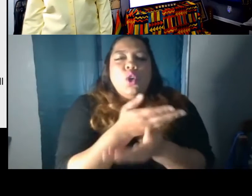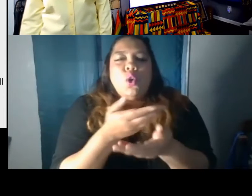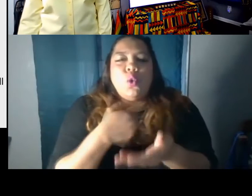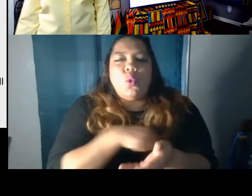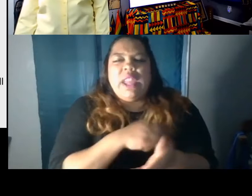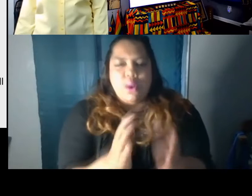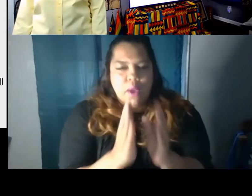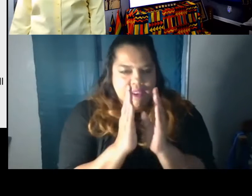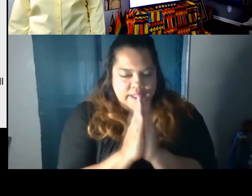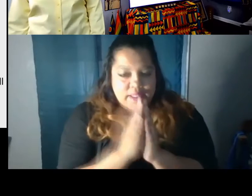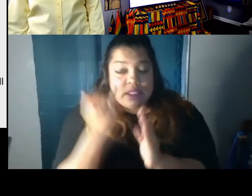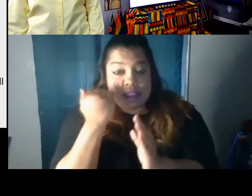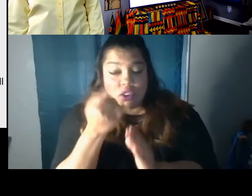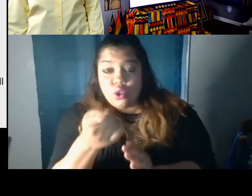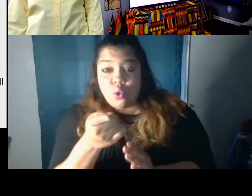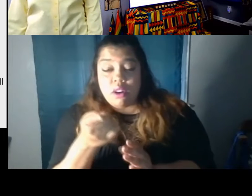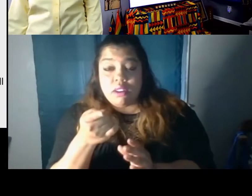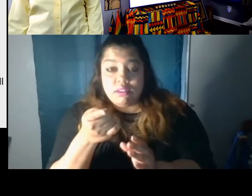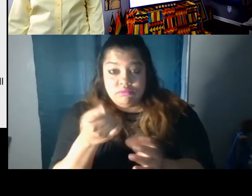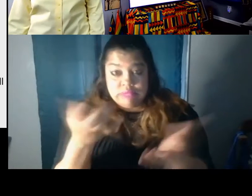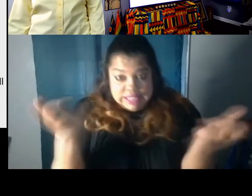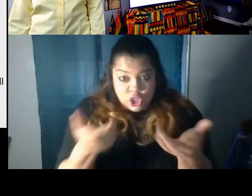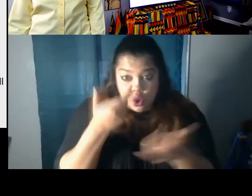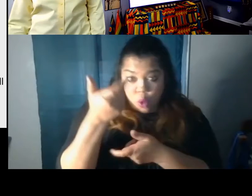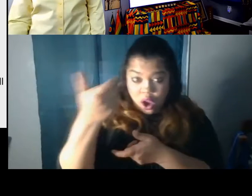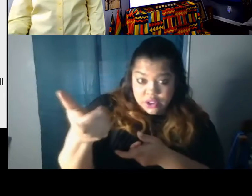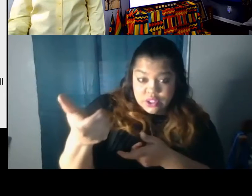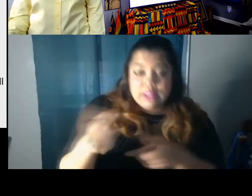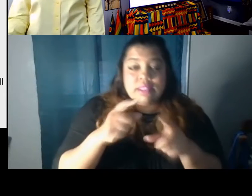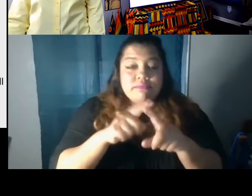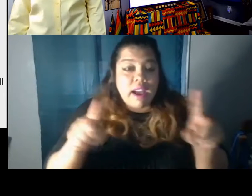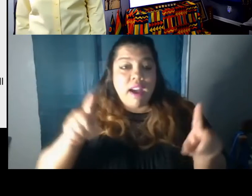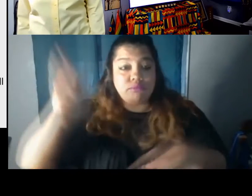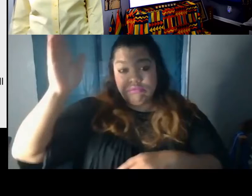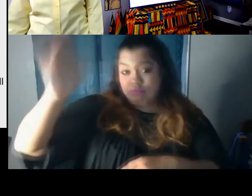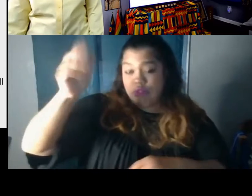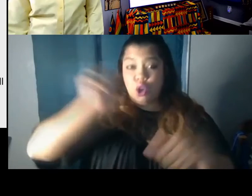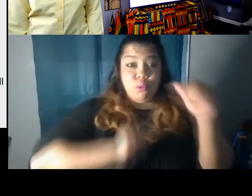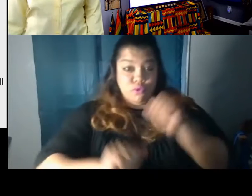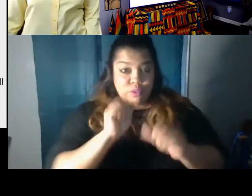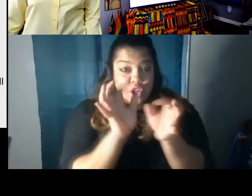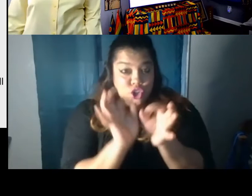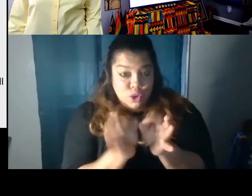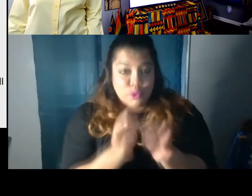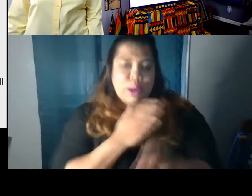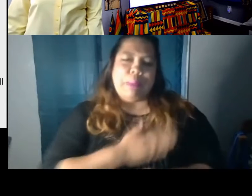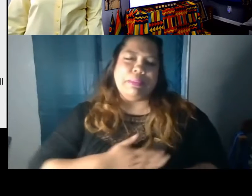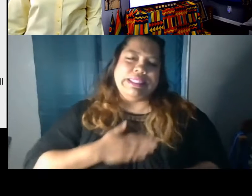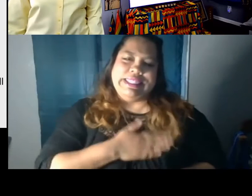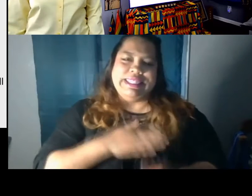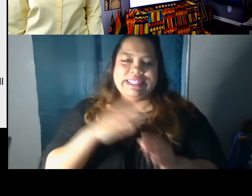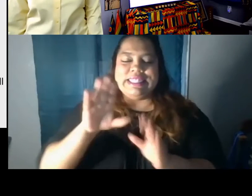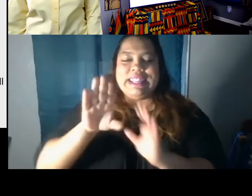that time, all can come on camera to fellowship and share the love. Thank you for your